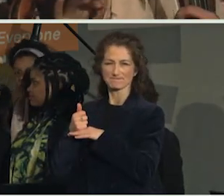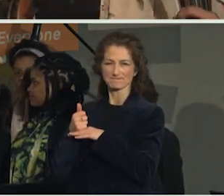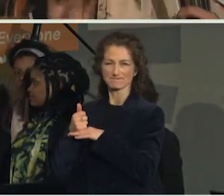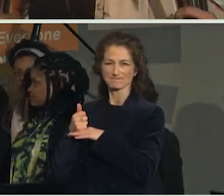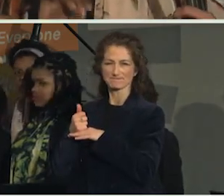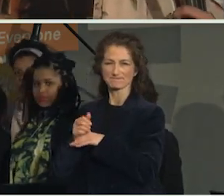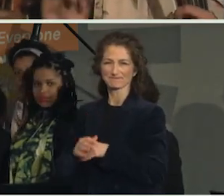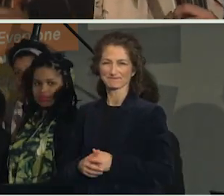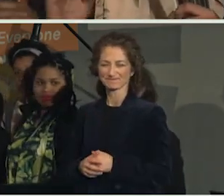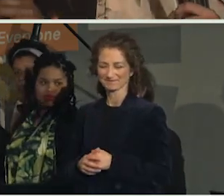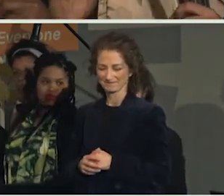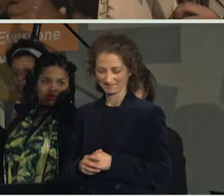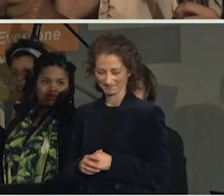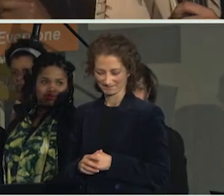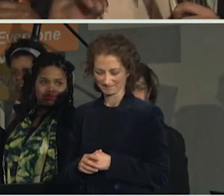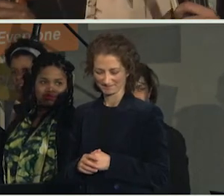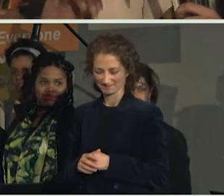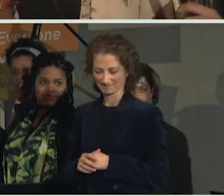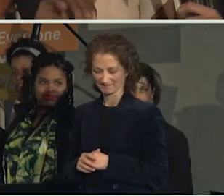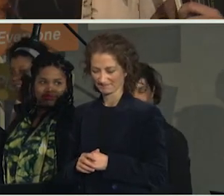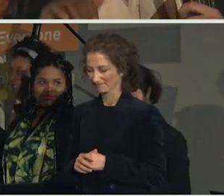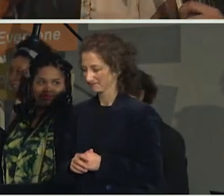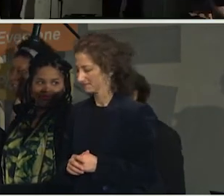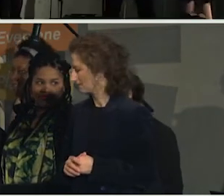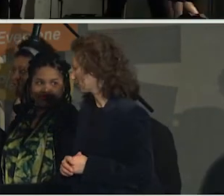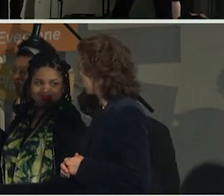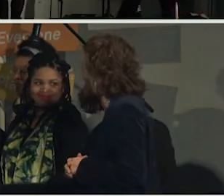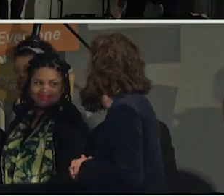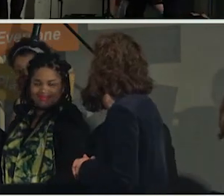environment possible. Eva, please come up.